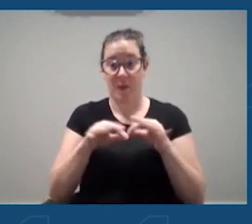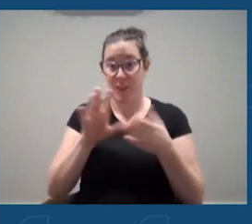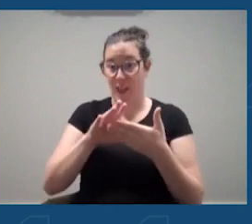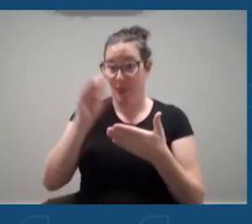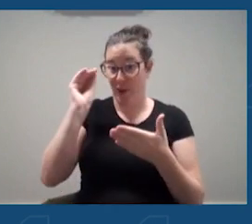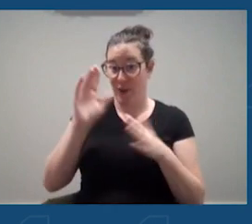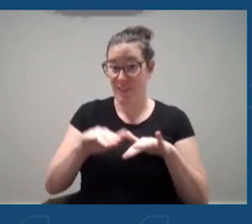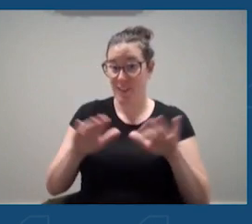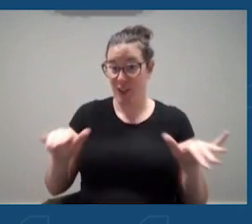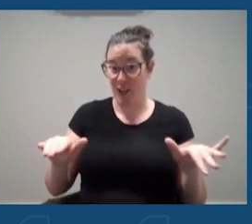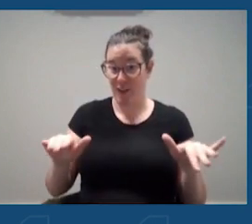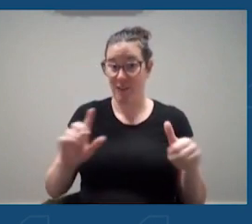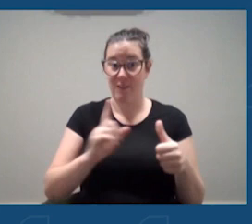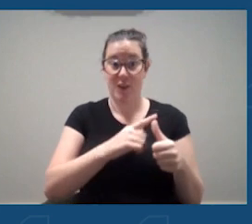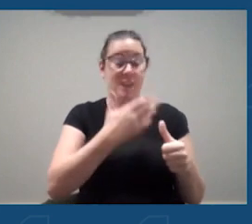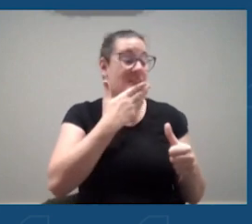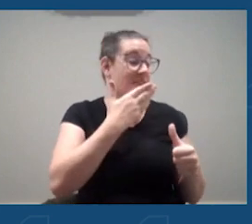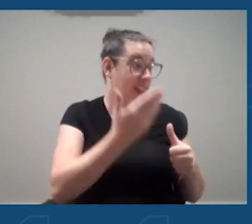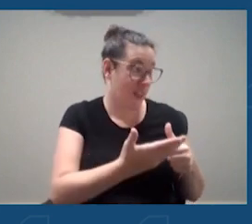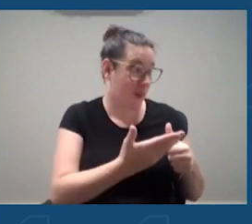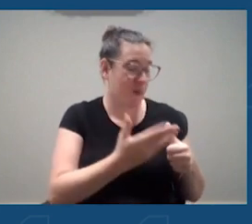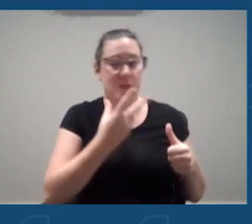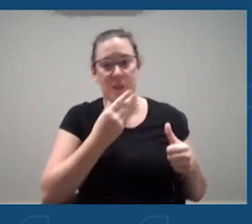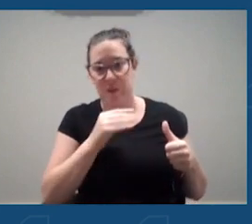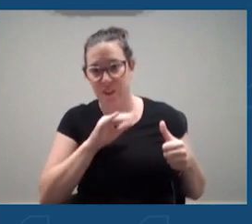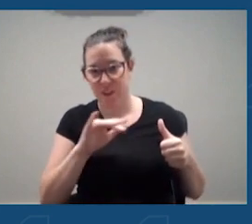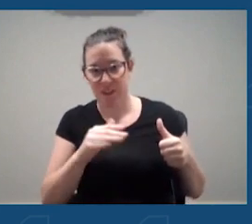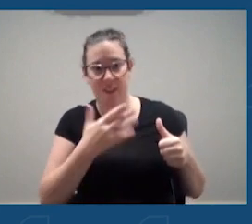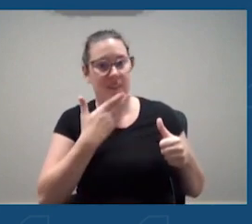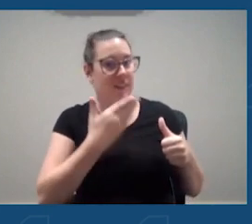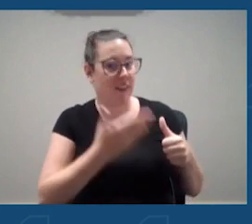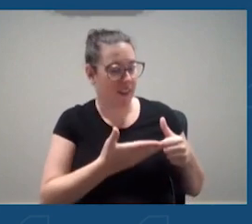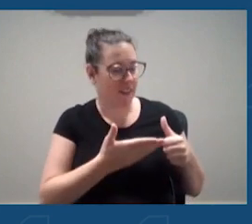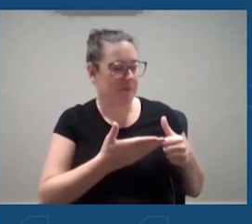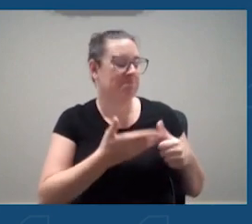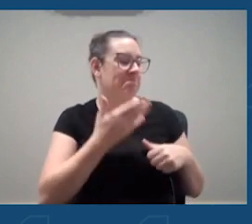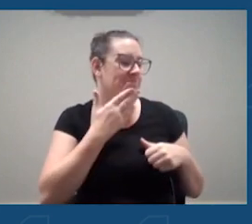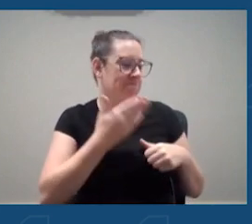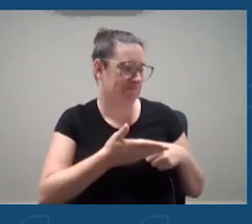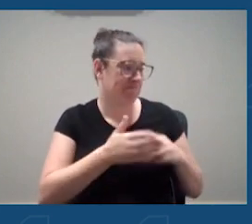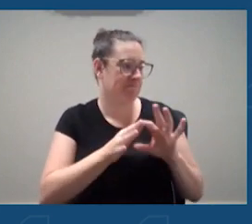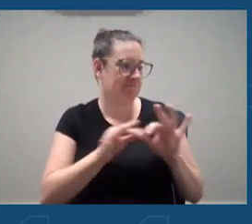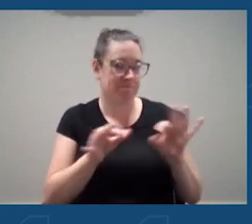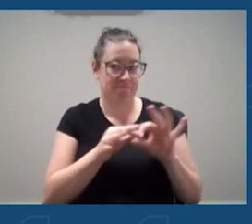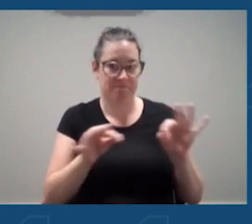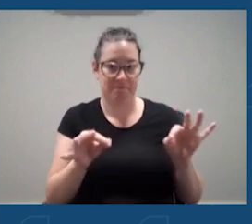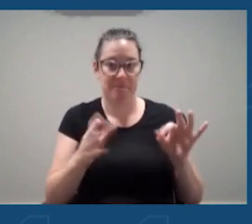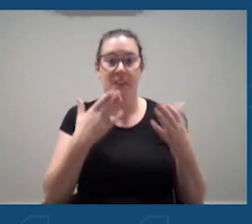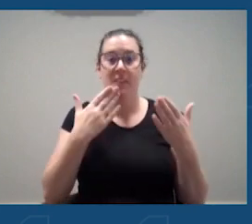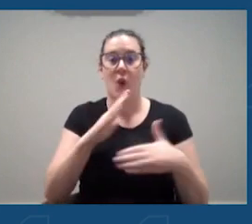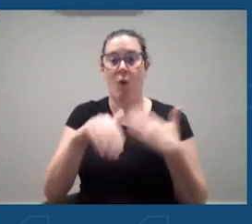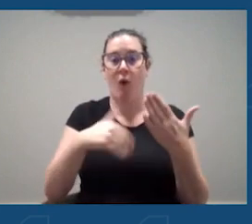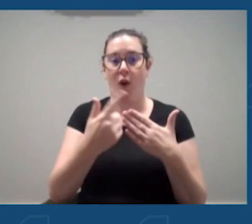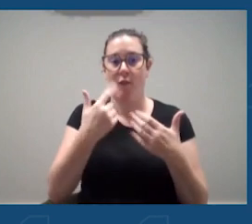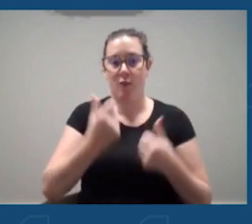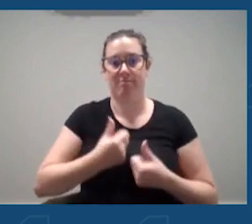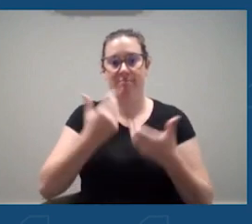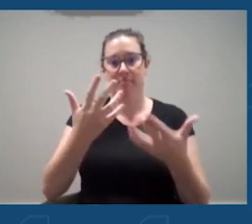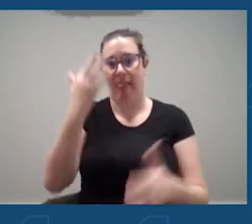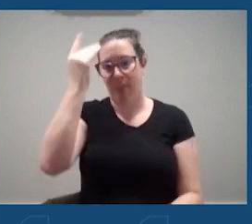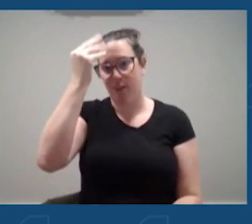you, Ashena Dank, and Toda Rabbah. And thank you all for letting me share my thoughts.